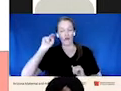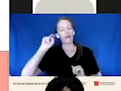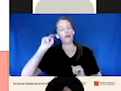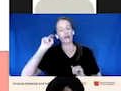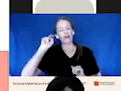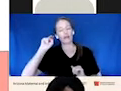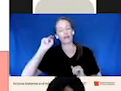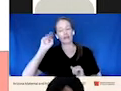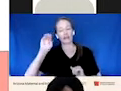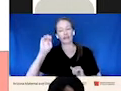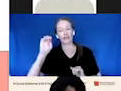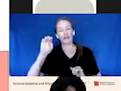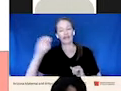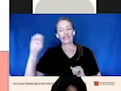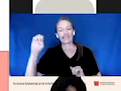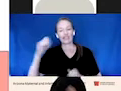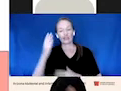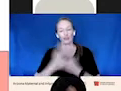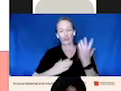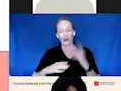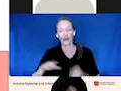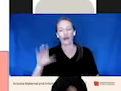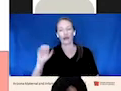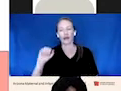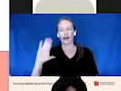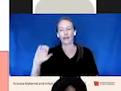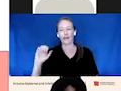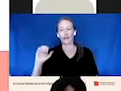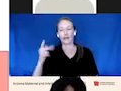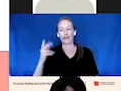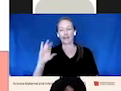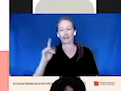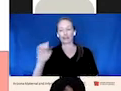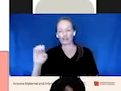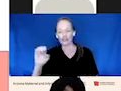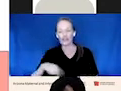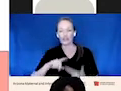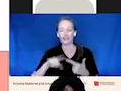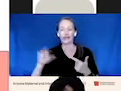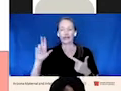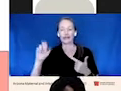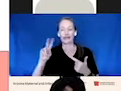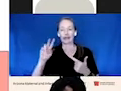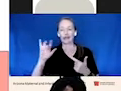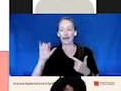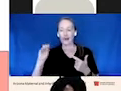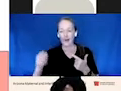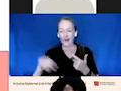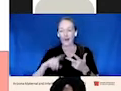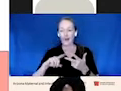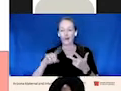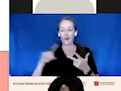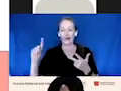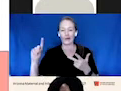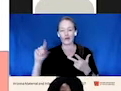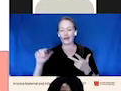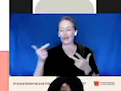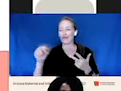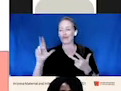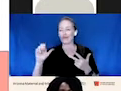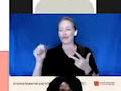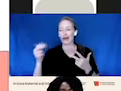our state, so Apache County, Navajo County, Graham County as well, towards central Arizona, experience a higher rate